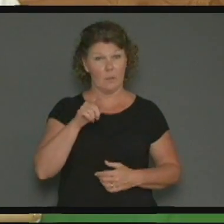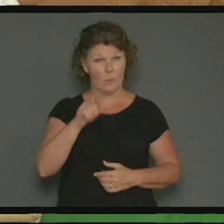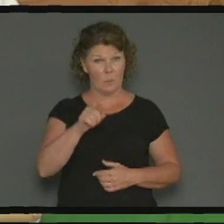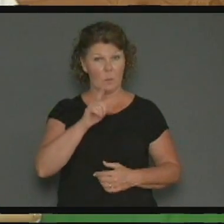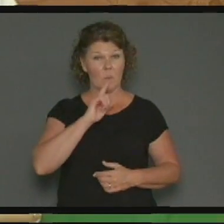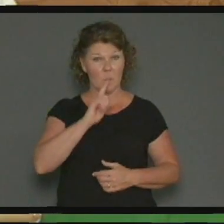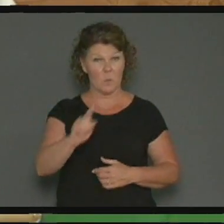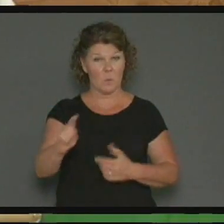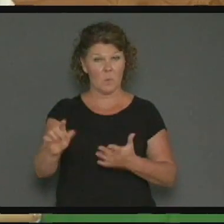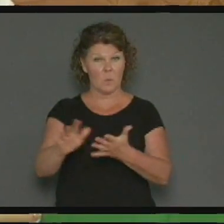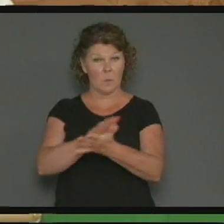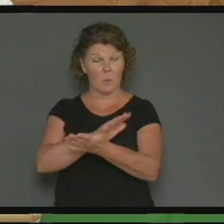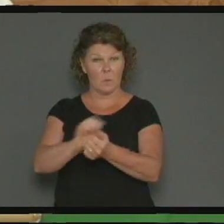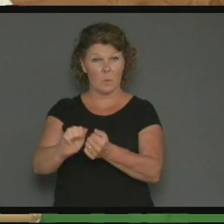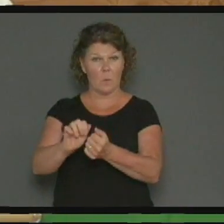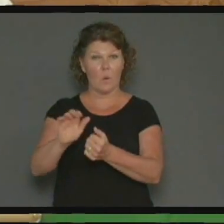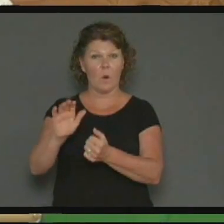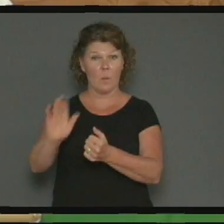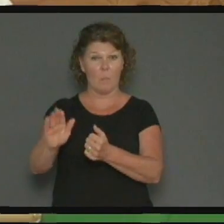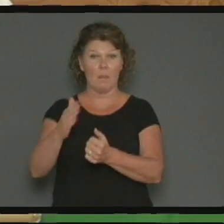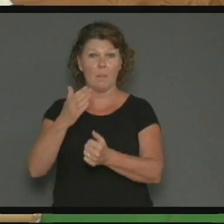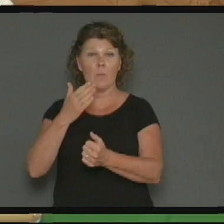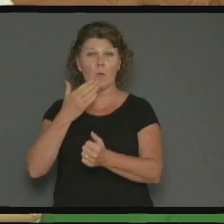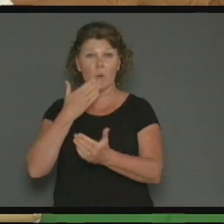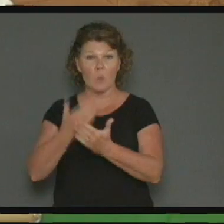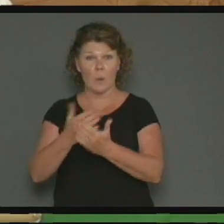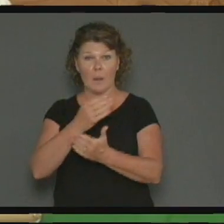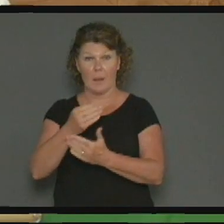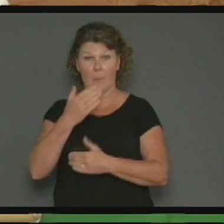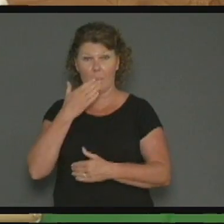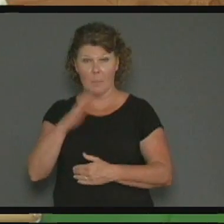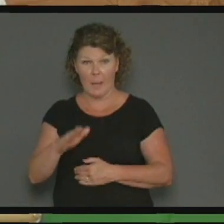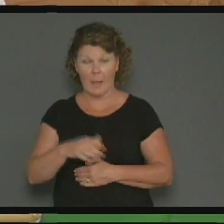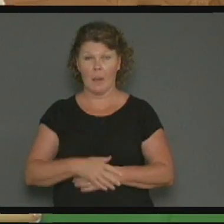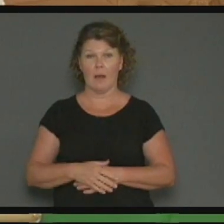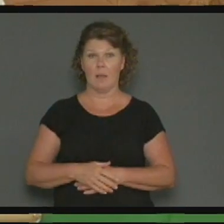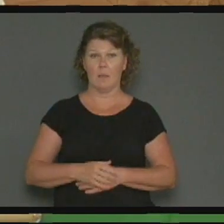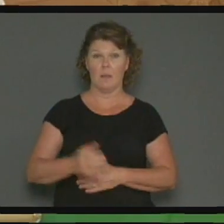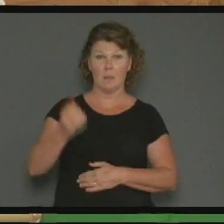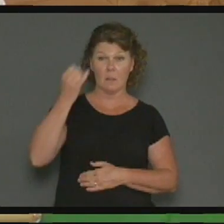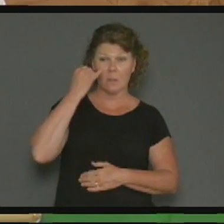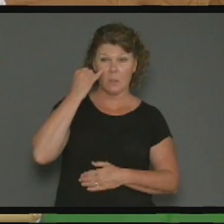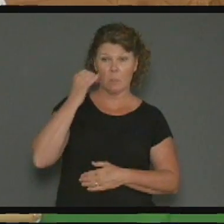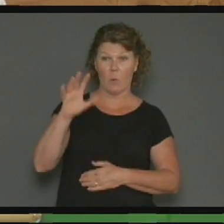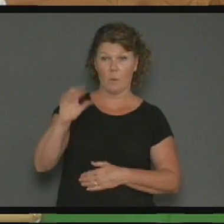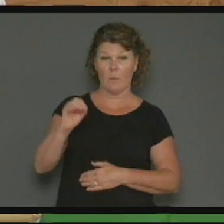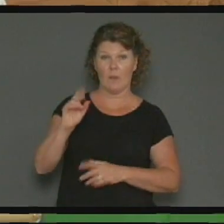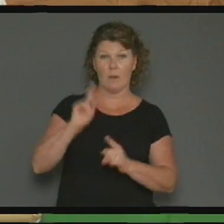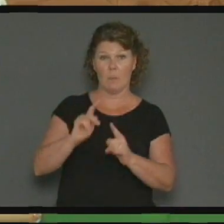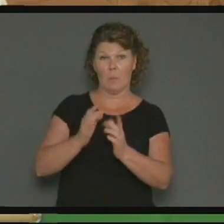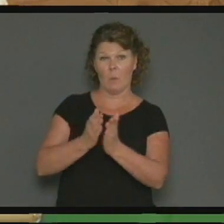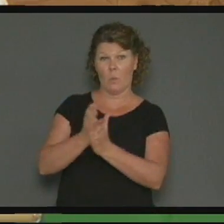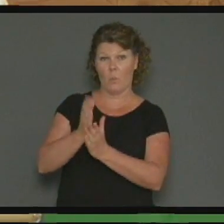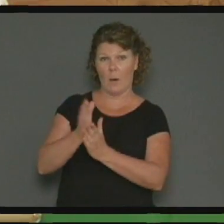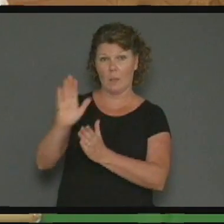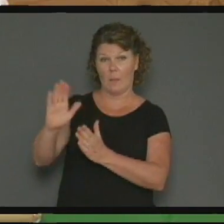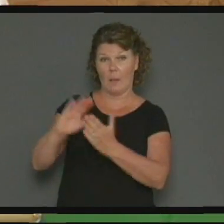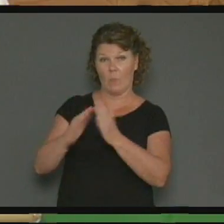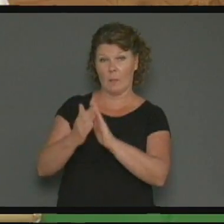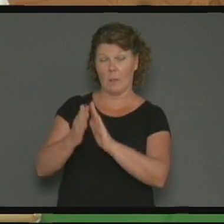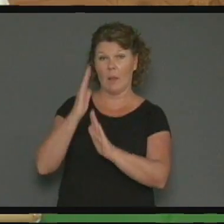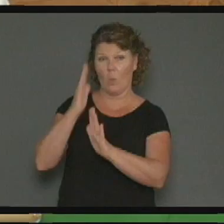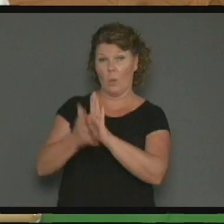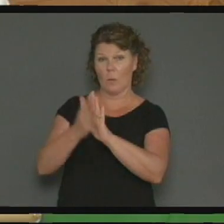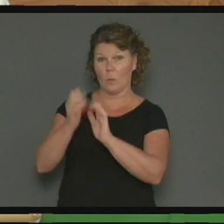indeed sweep away the righteous with the wicked? Suppose there are 50 righteous within the city. Will you then